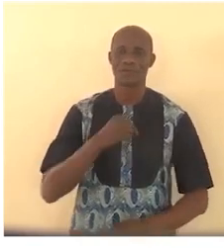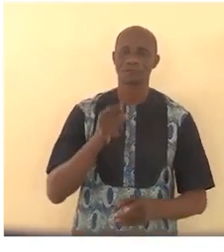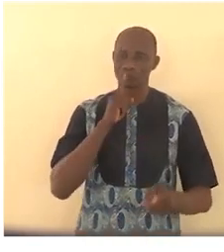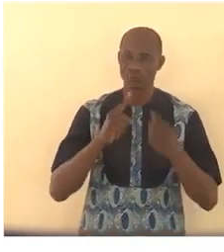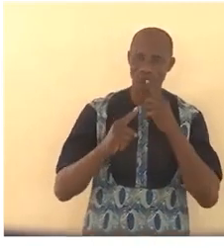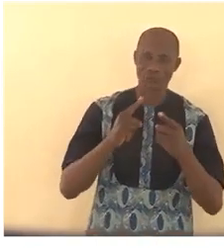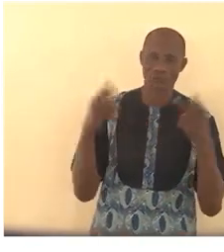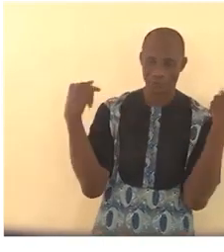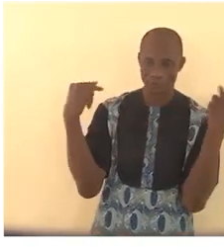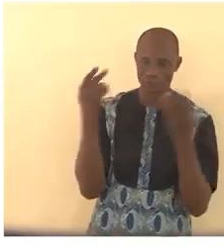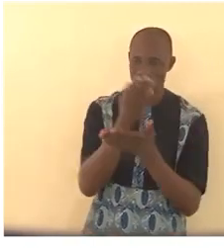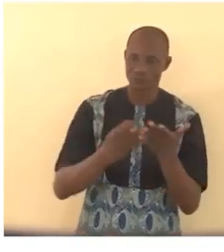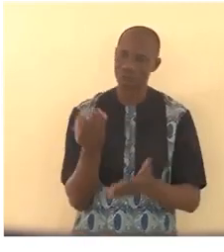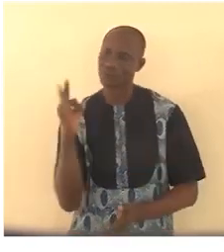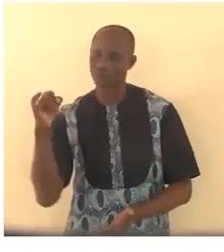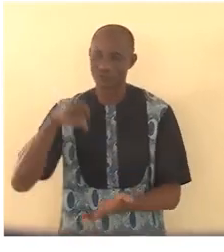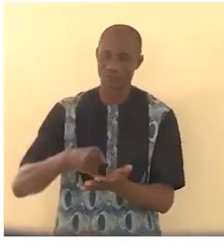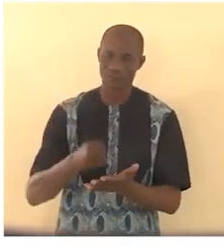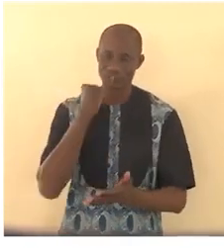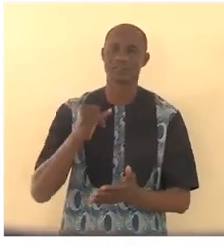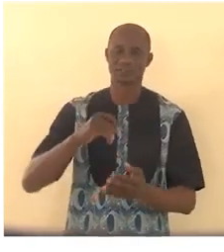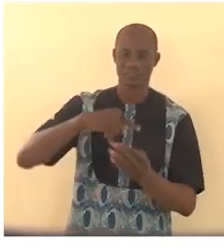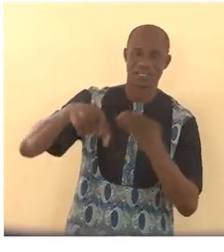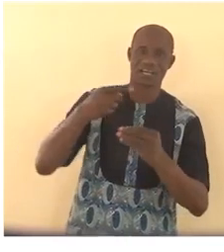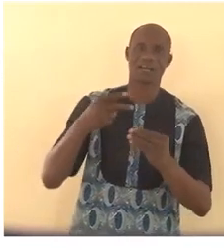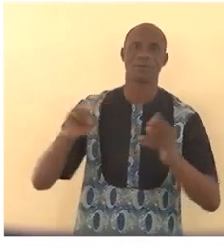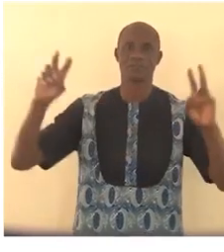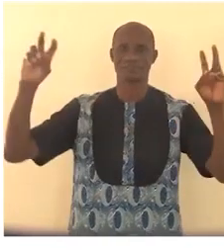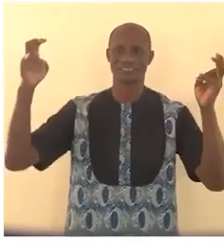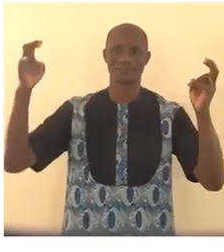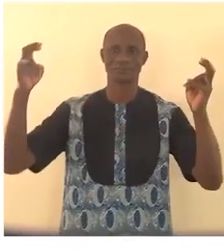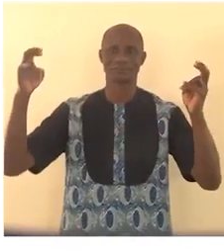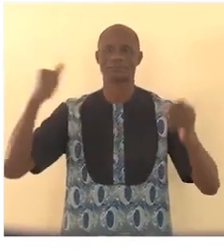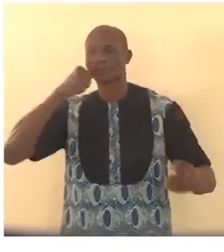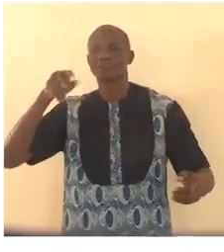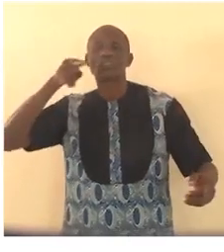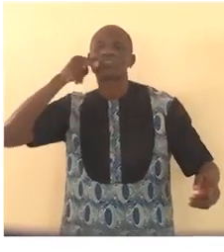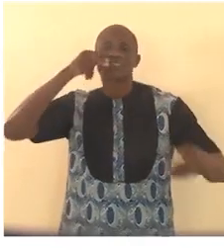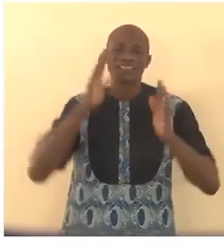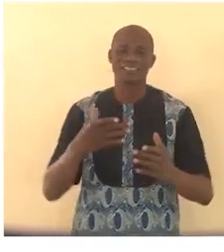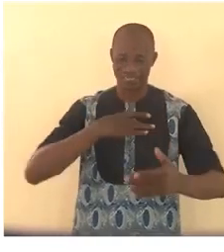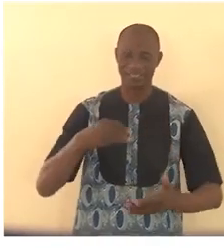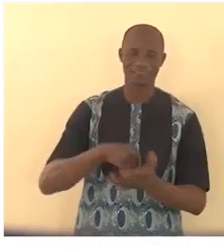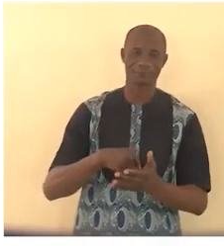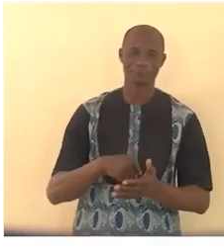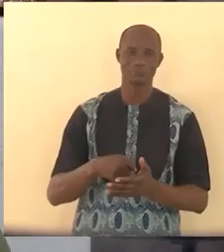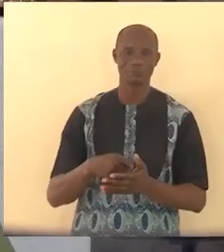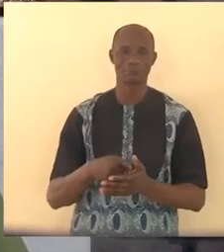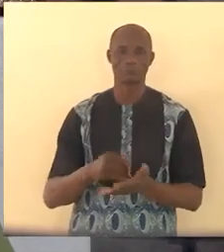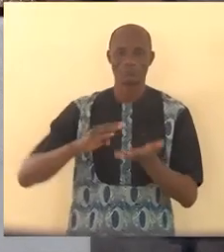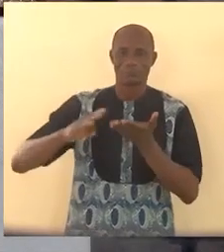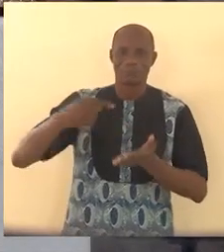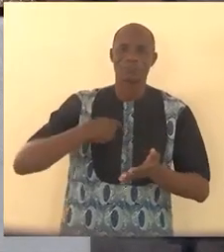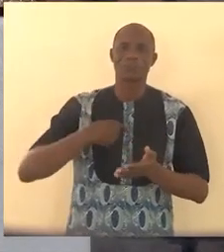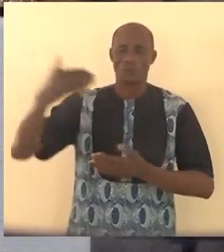And when you talk of vanity, some of it is about titles. Nigerians like titles, isn't it? And now permit me to